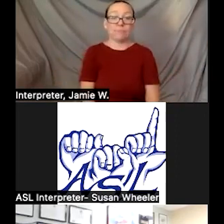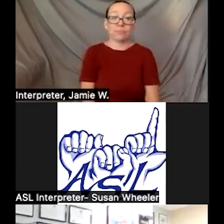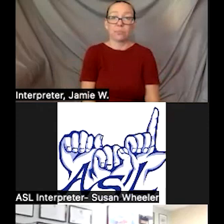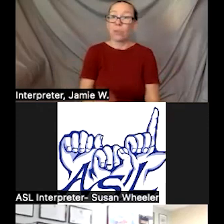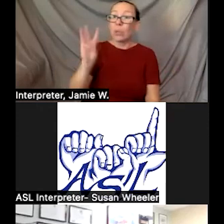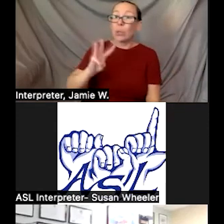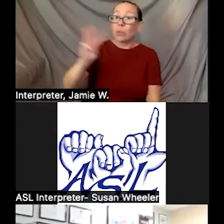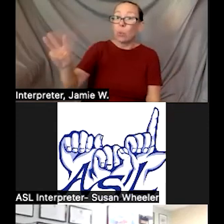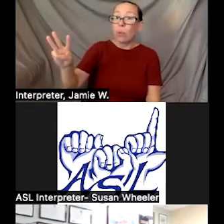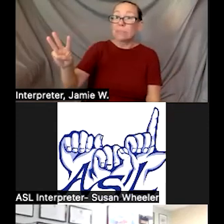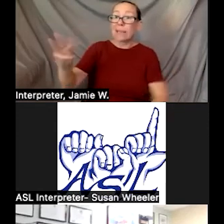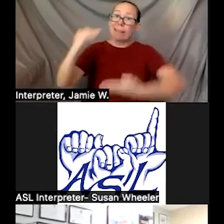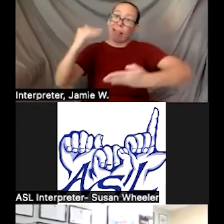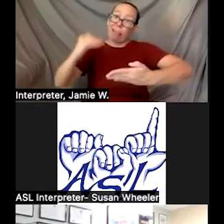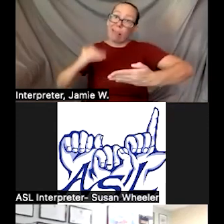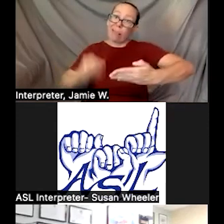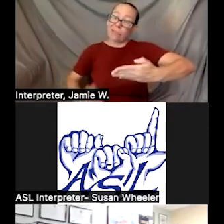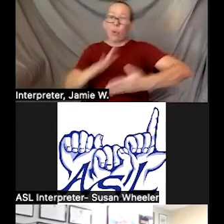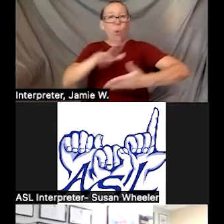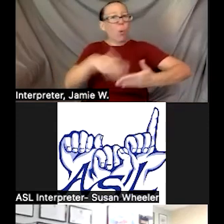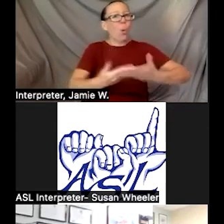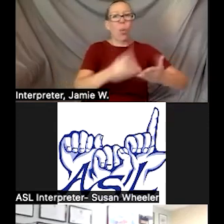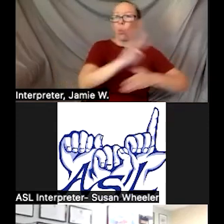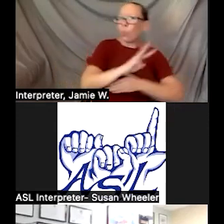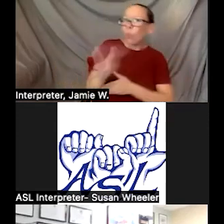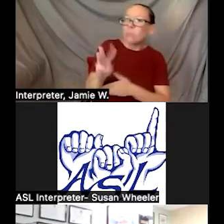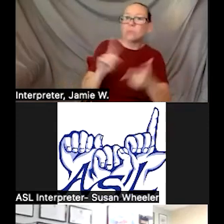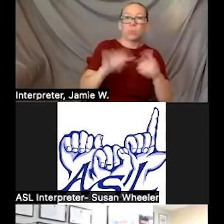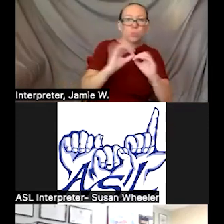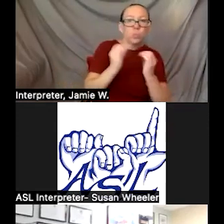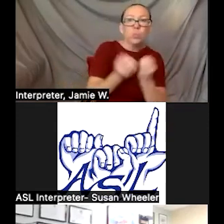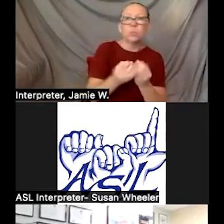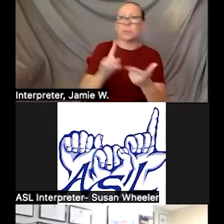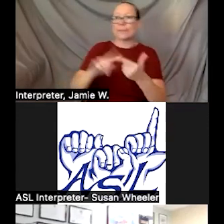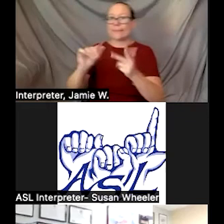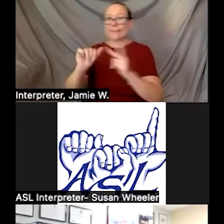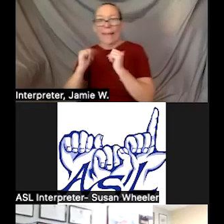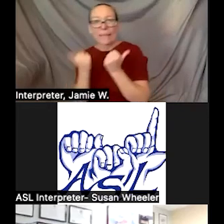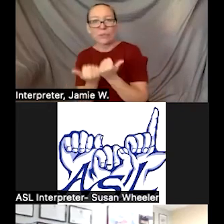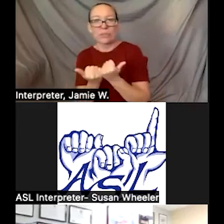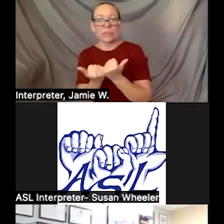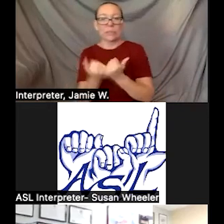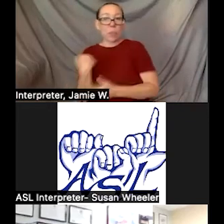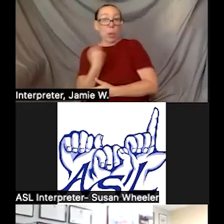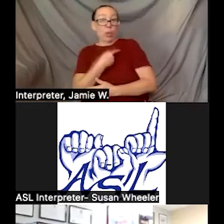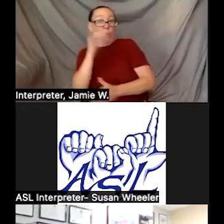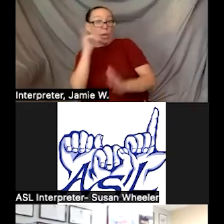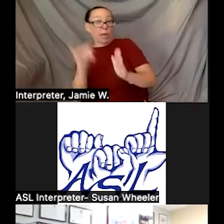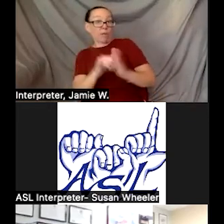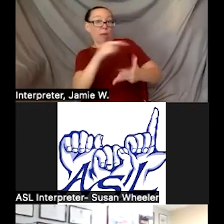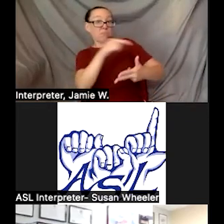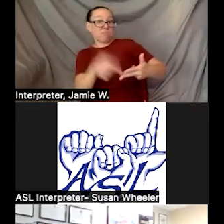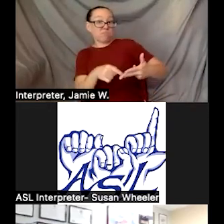those websites and organizations and agencies that we identified as being of benefit to a